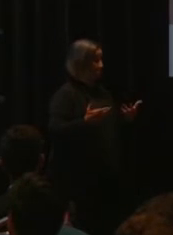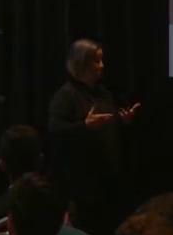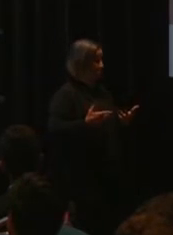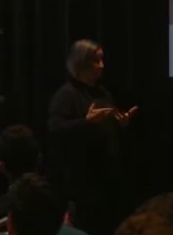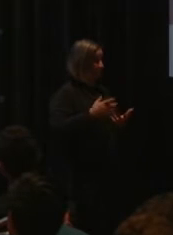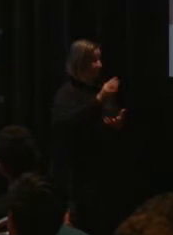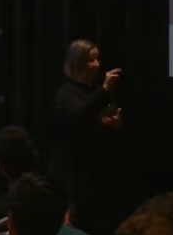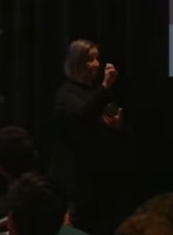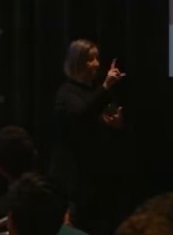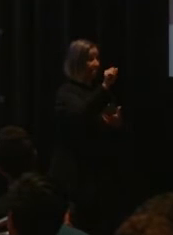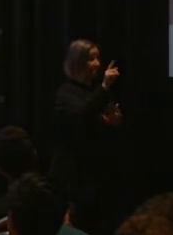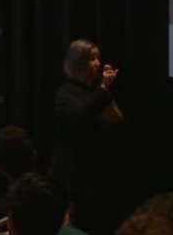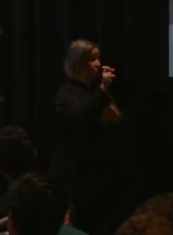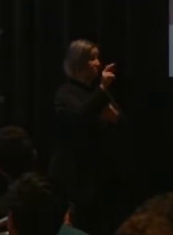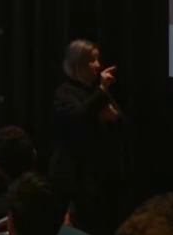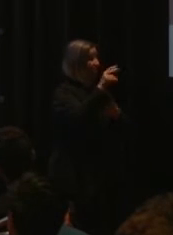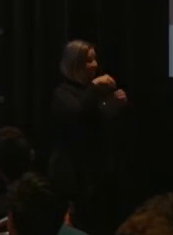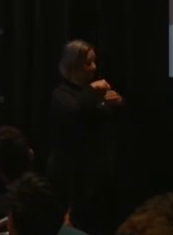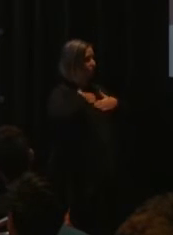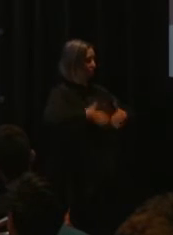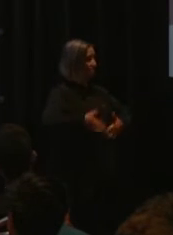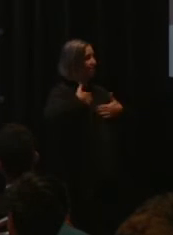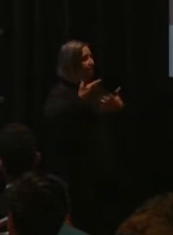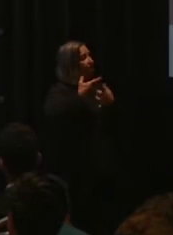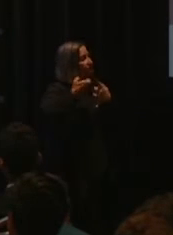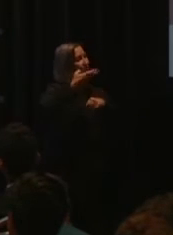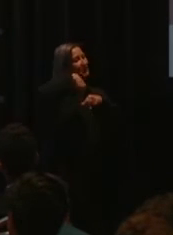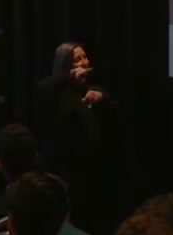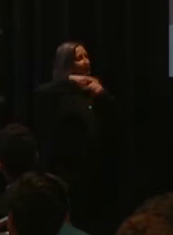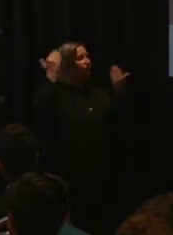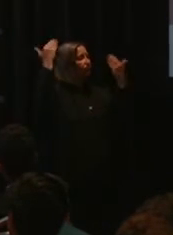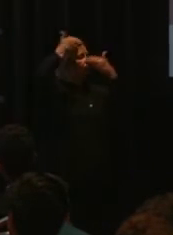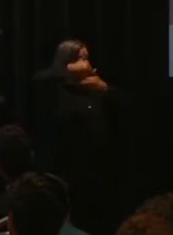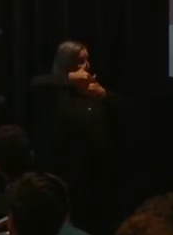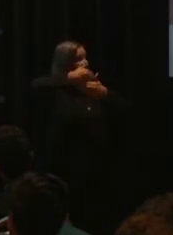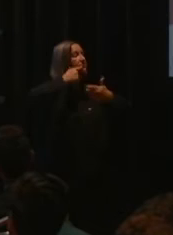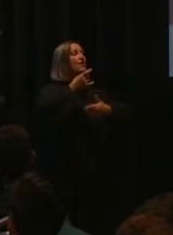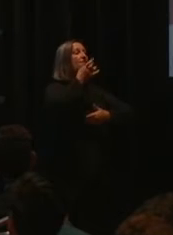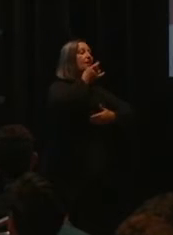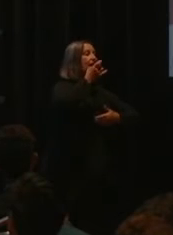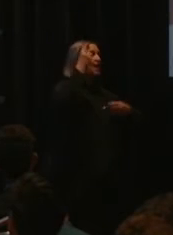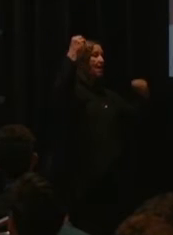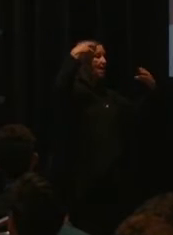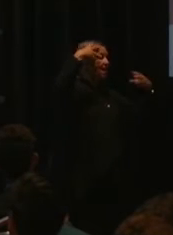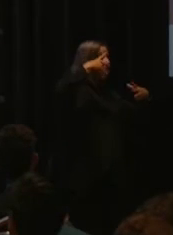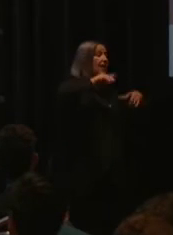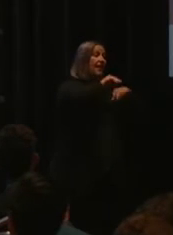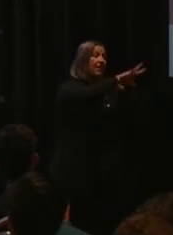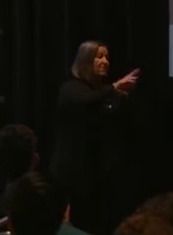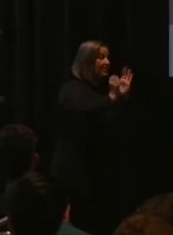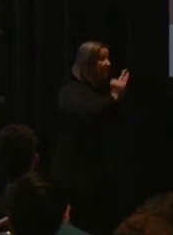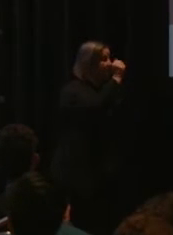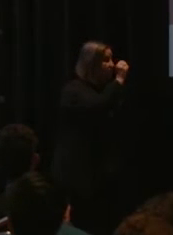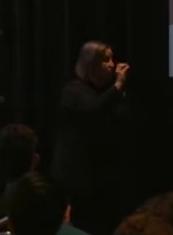melatonin's in our body at the level that it should be during natural darkness, it stops the growth of most cancer cells. This is very important